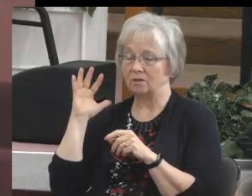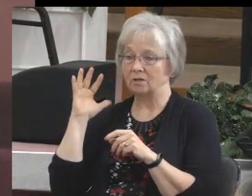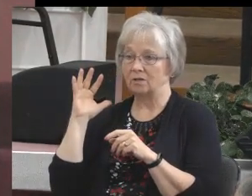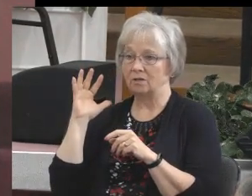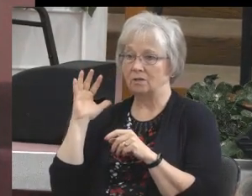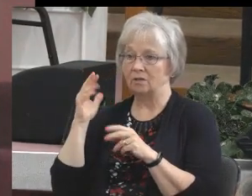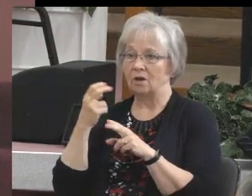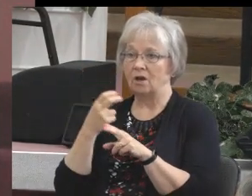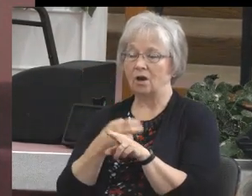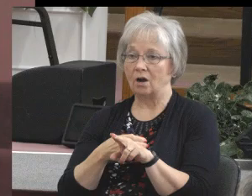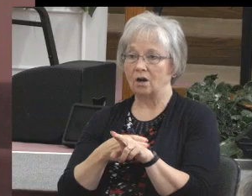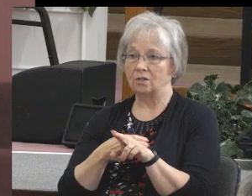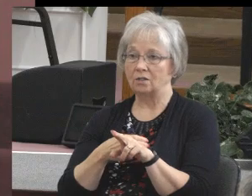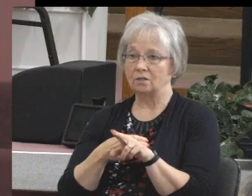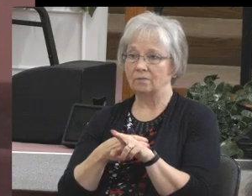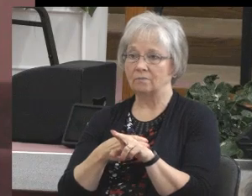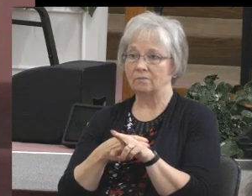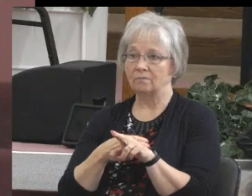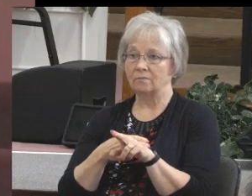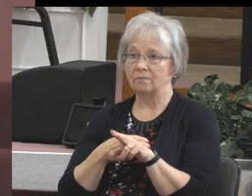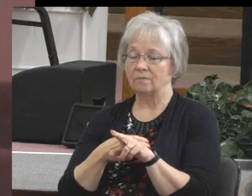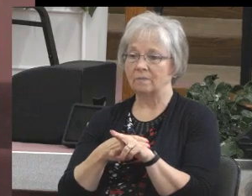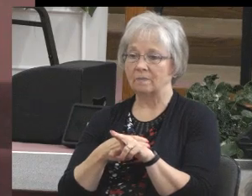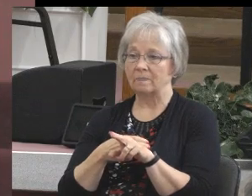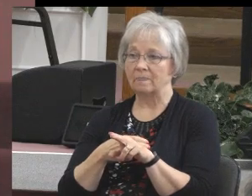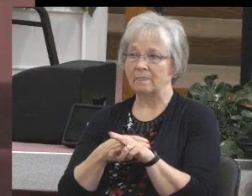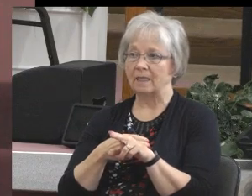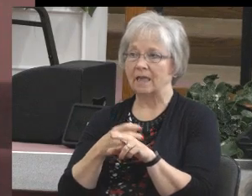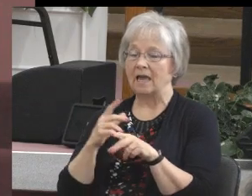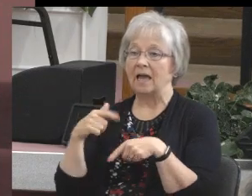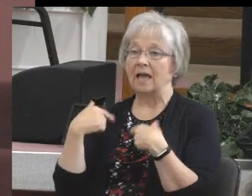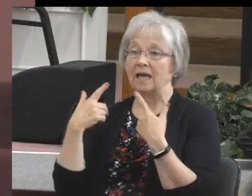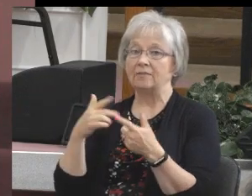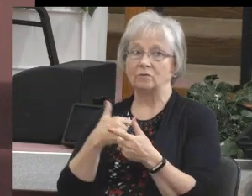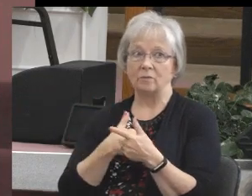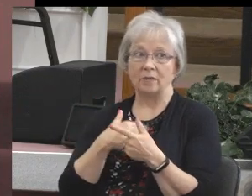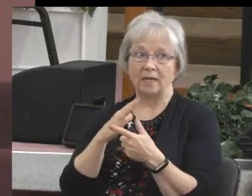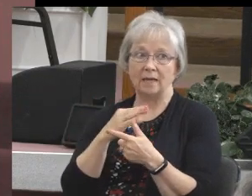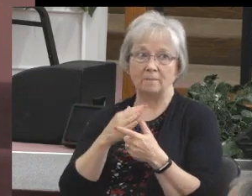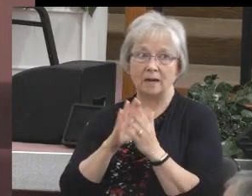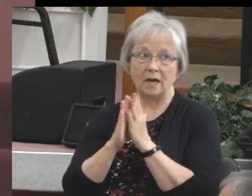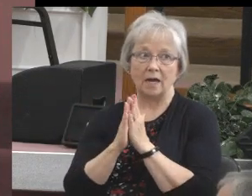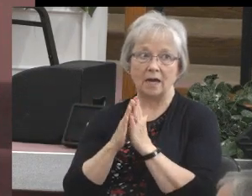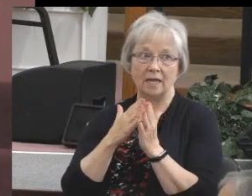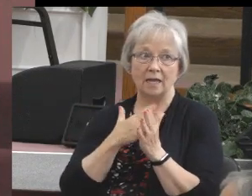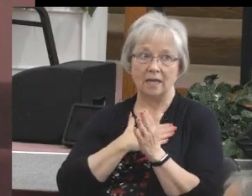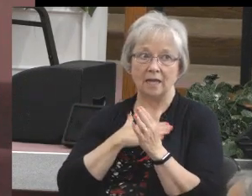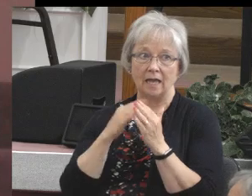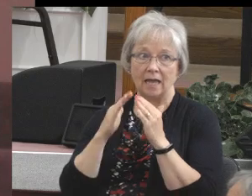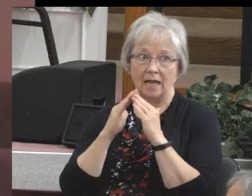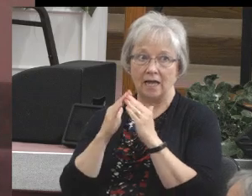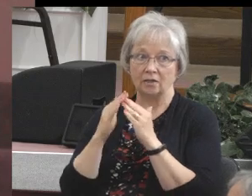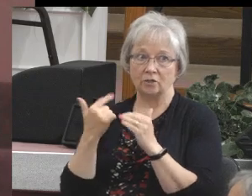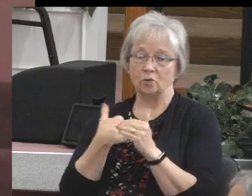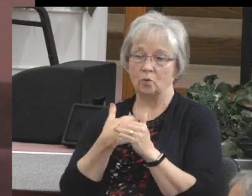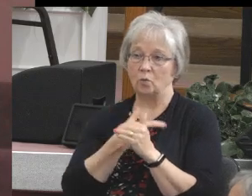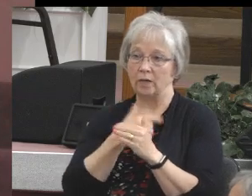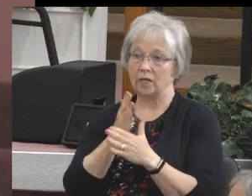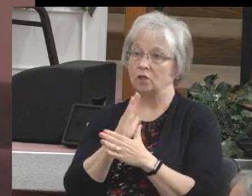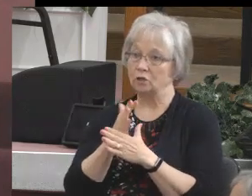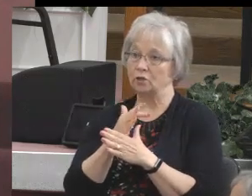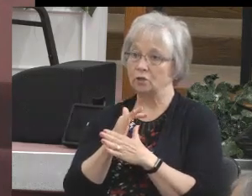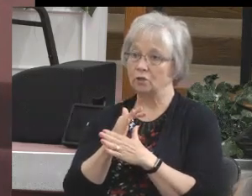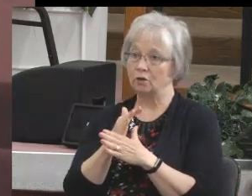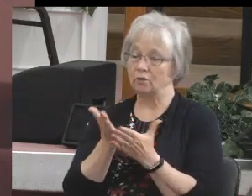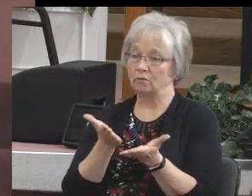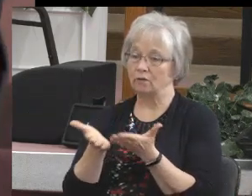identity and own our actions and stand first. As for me and my house, we will serve the Lord. Let's pray